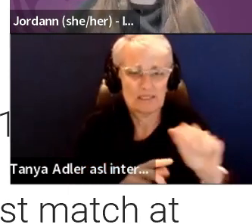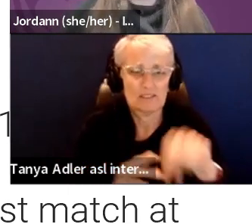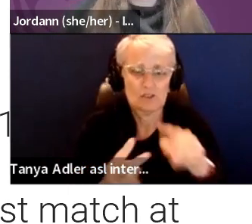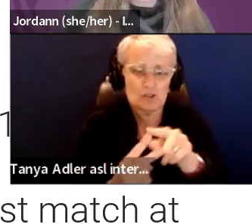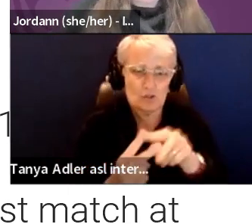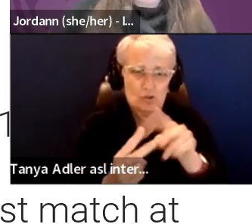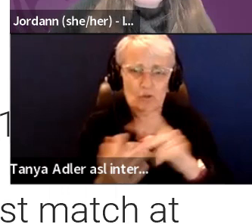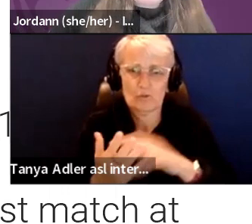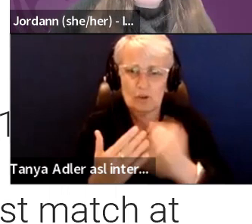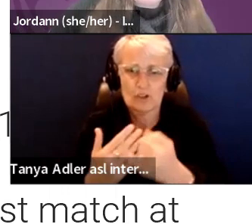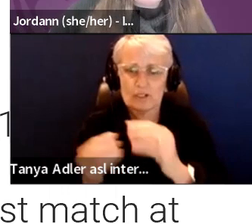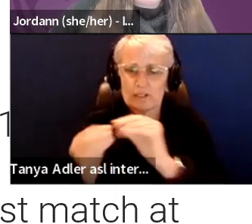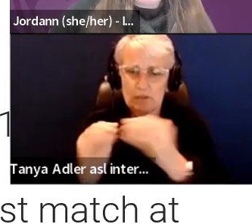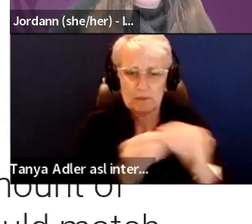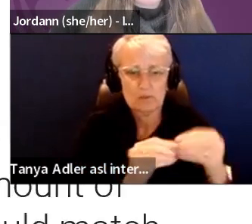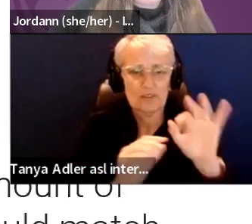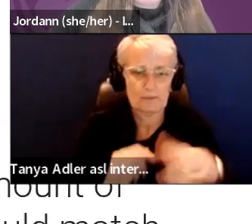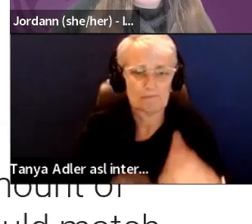project amounts.